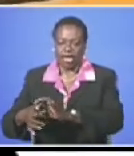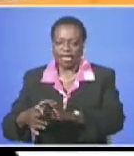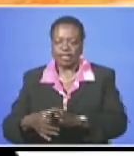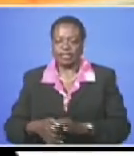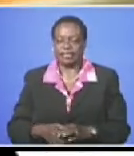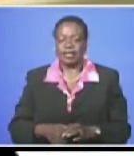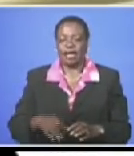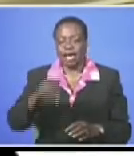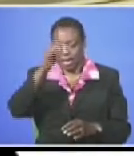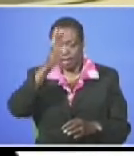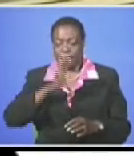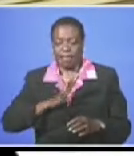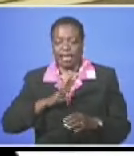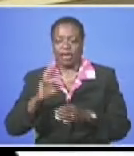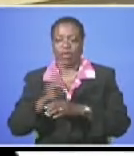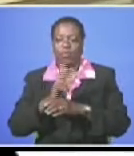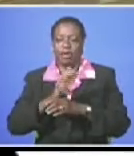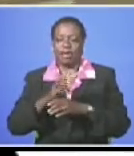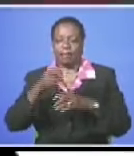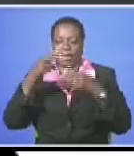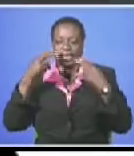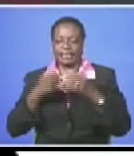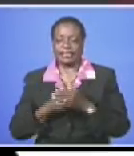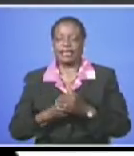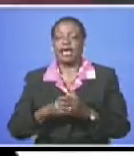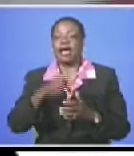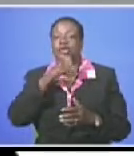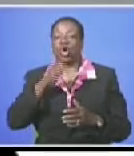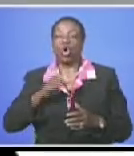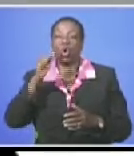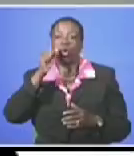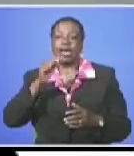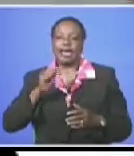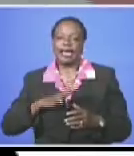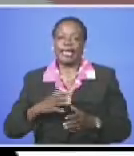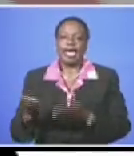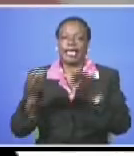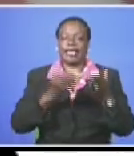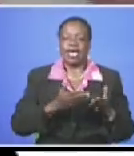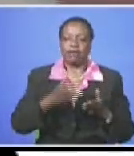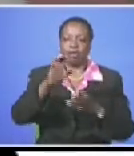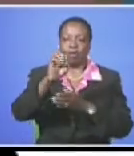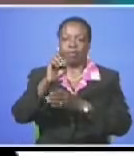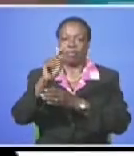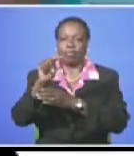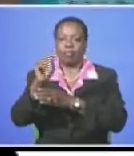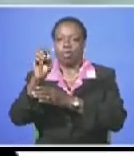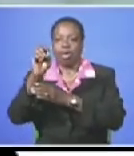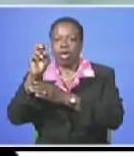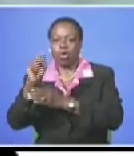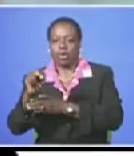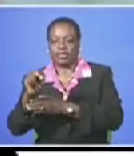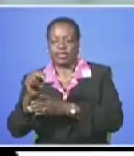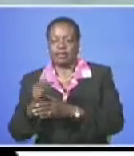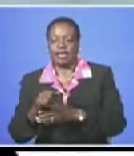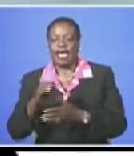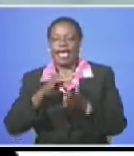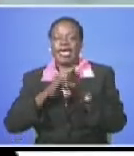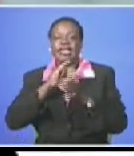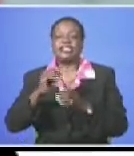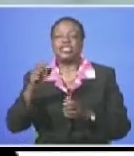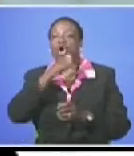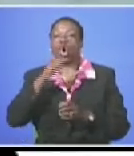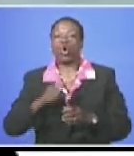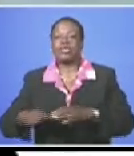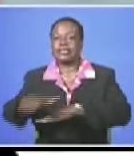the western side of the Pompey Museum building. An elderly lady carrying cotton is at the front side of the building. It is the oldest